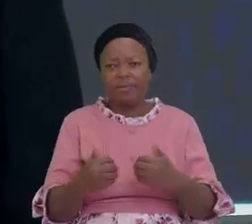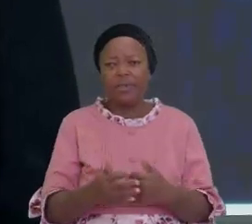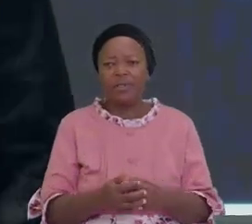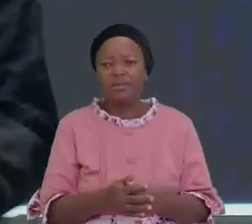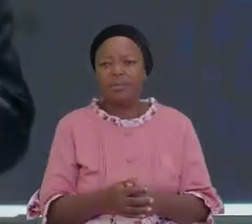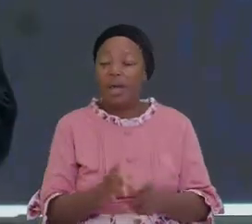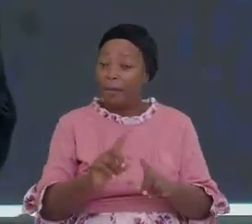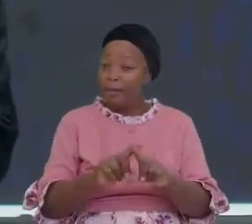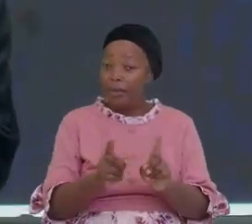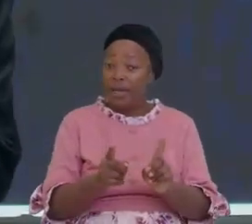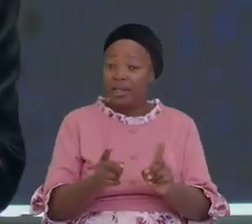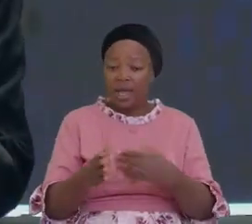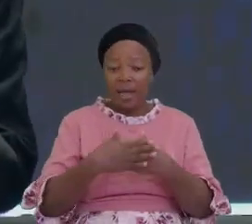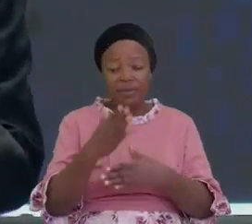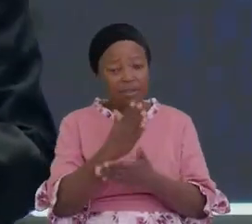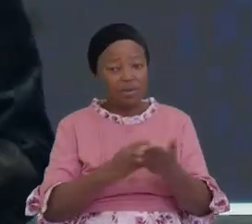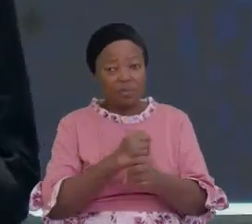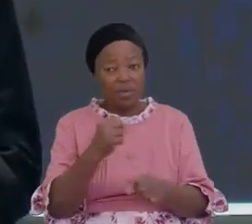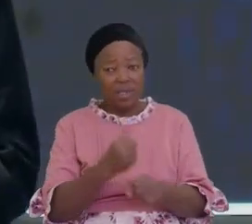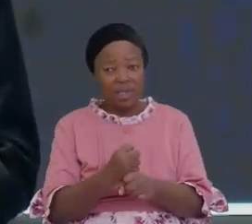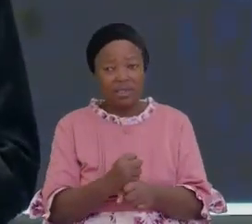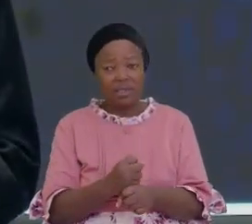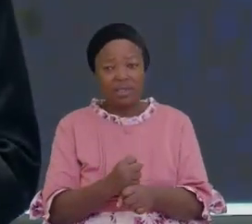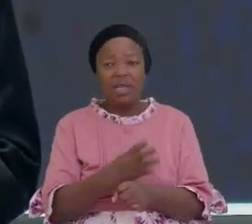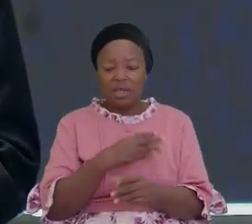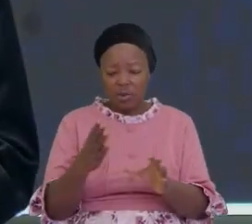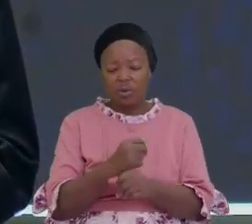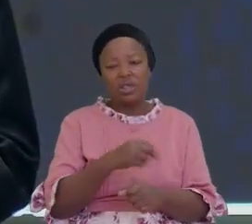But after some years, I got a new copy.